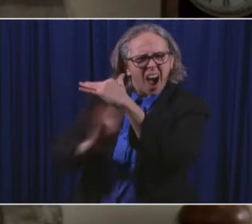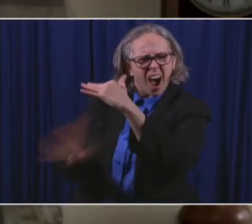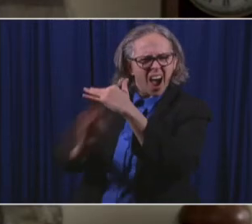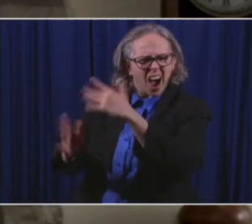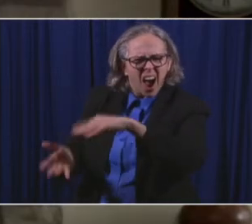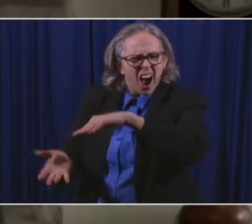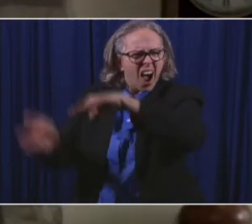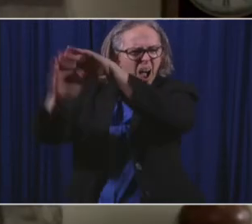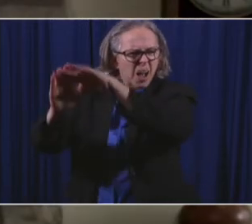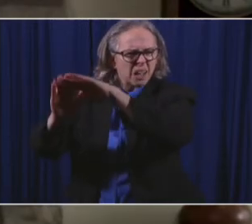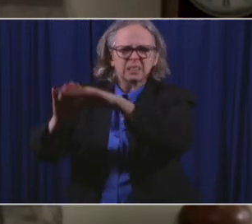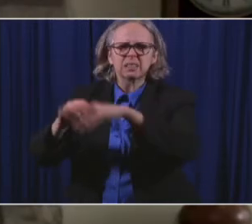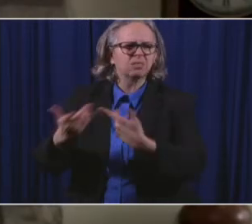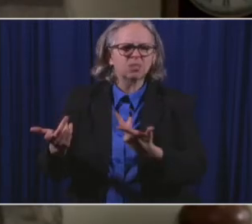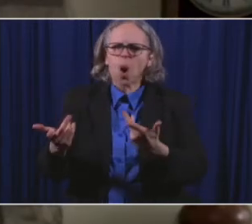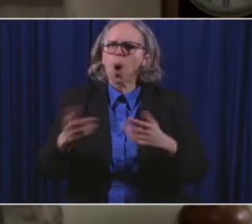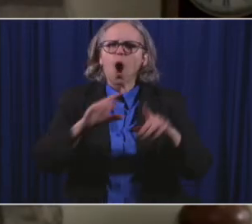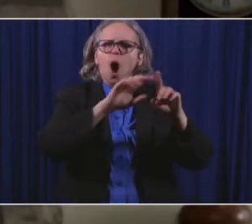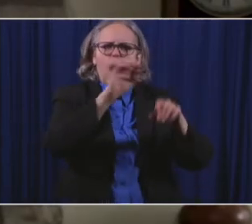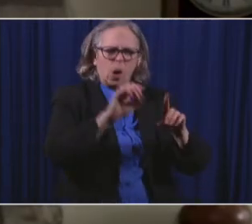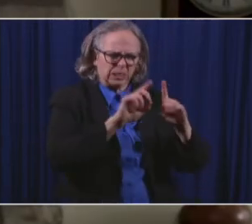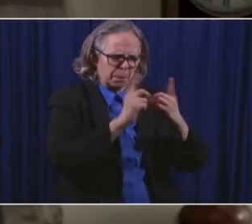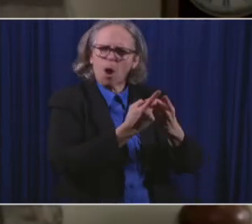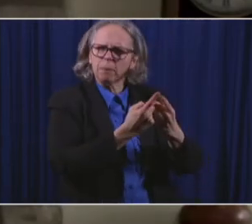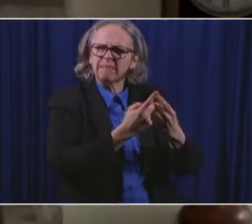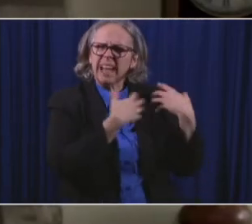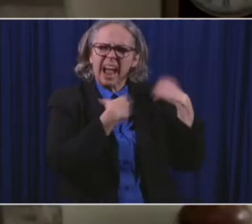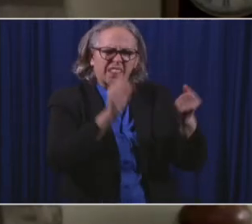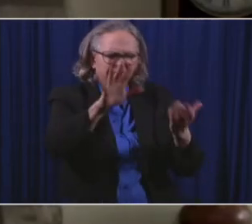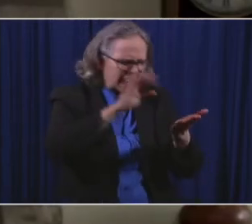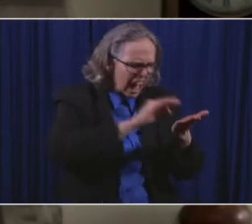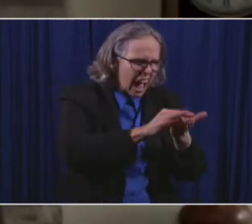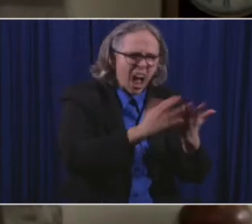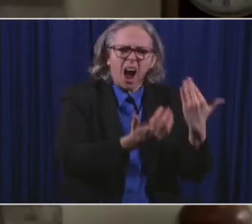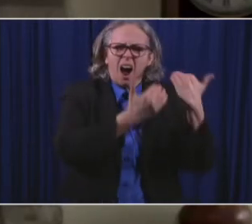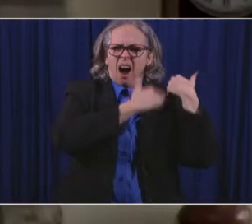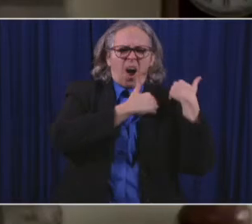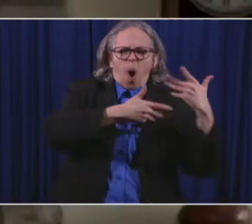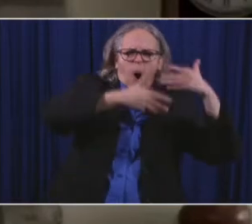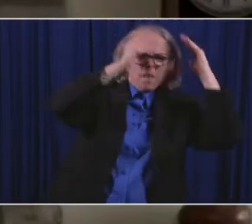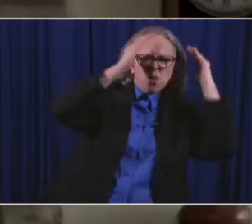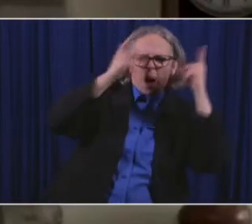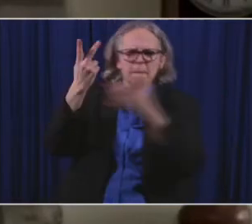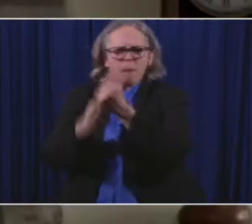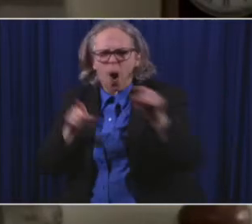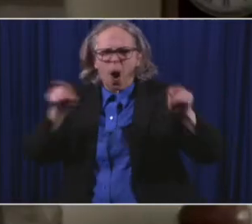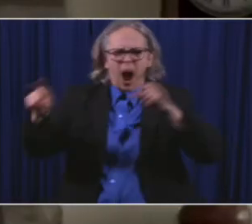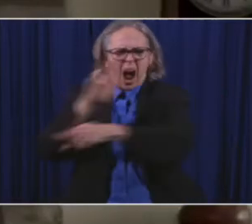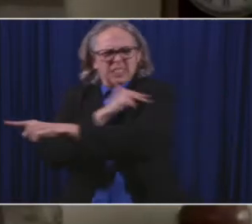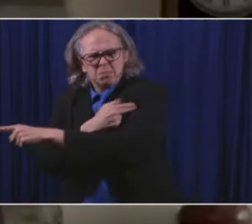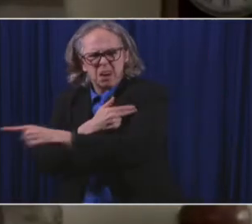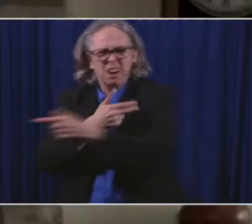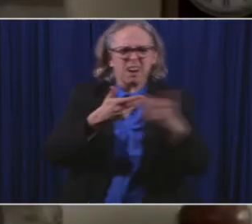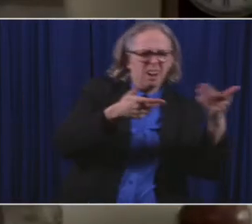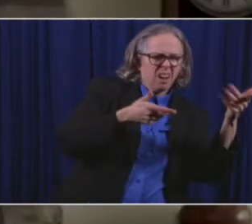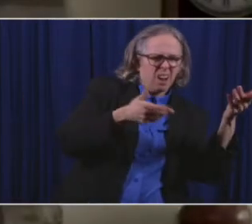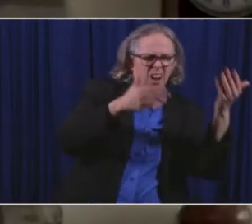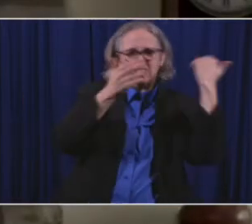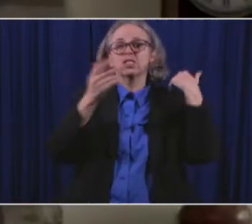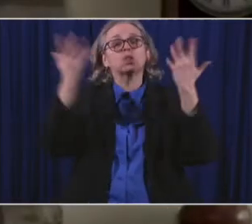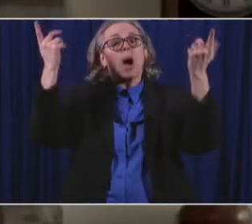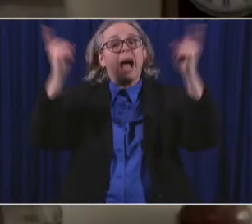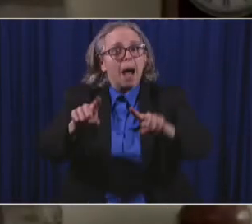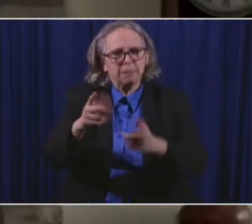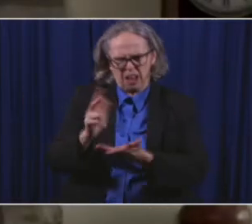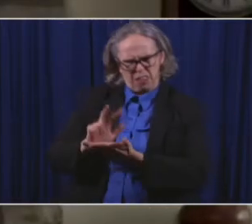local health departments. These teams alerted us about 3 weeks ago that they were simply unable to keep up with